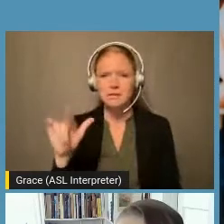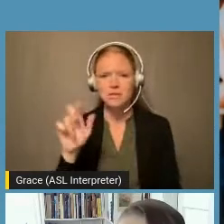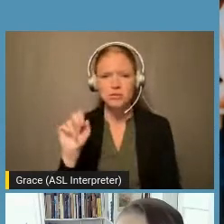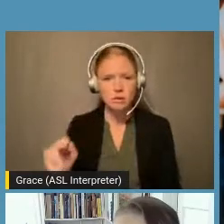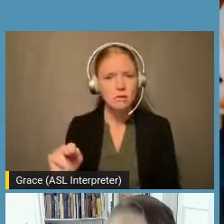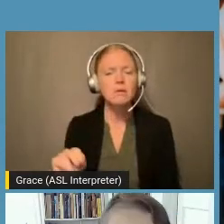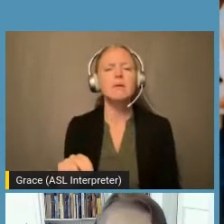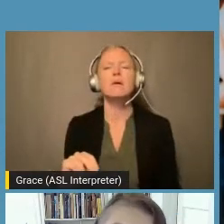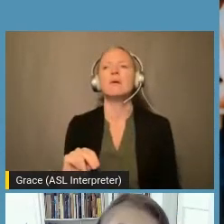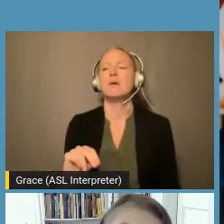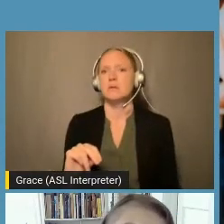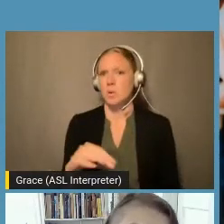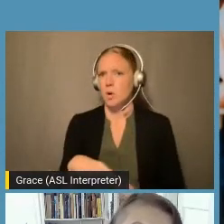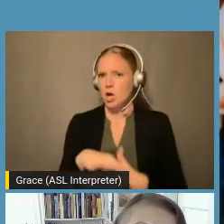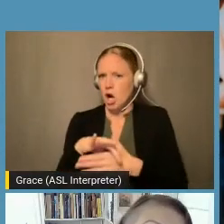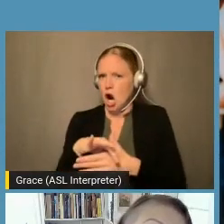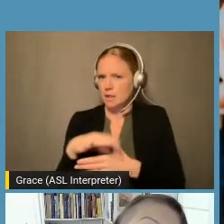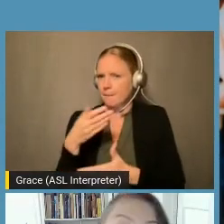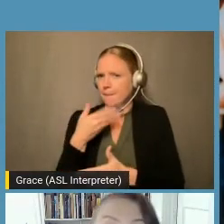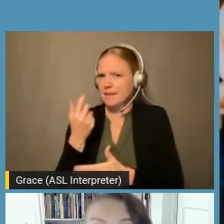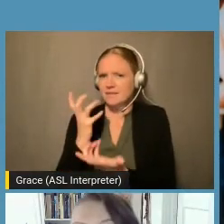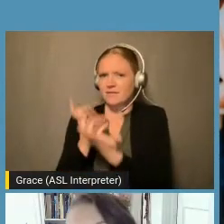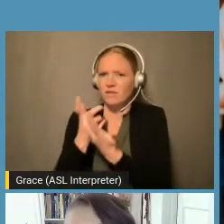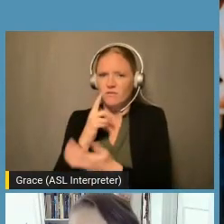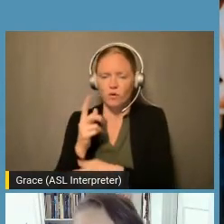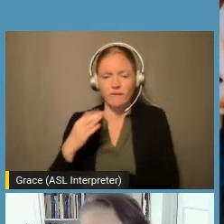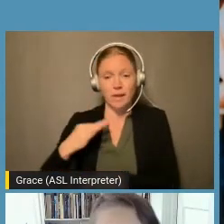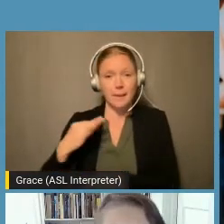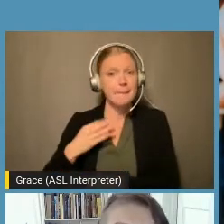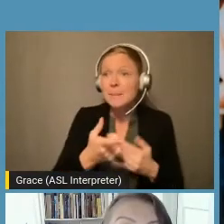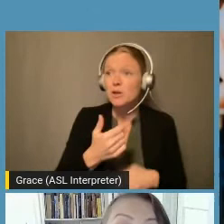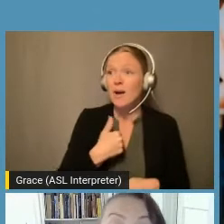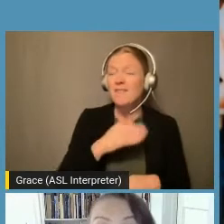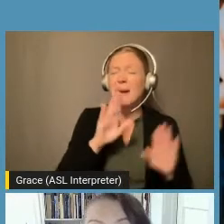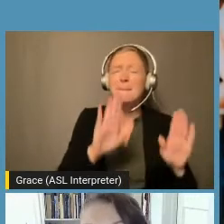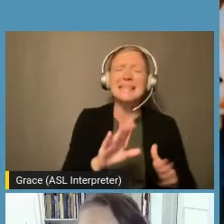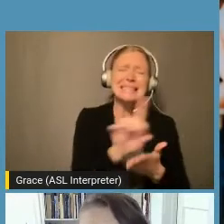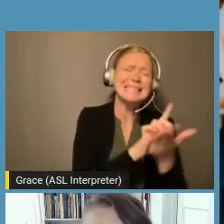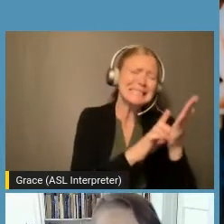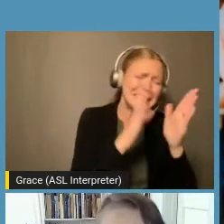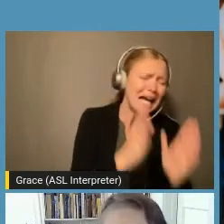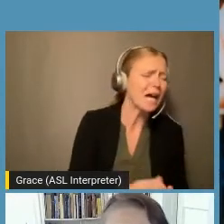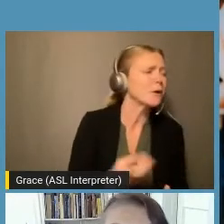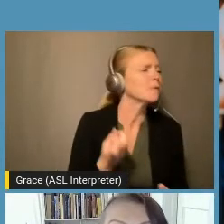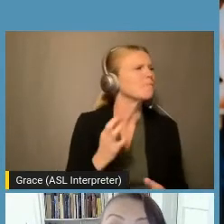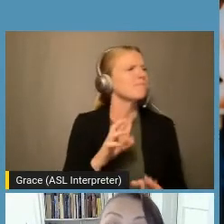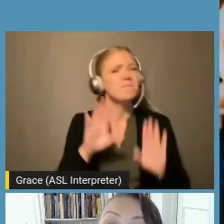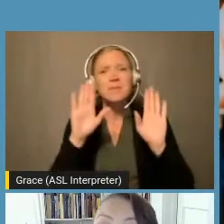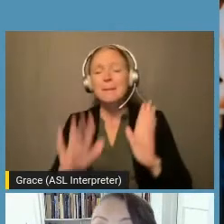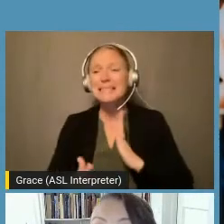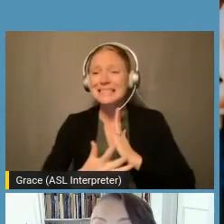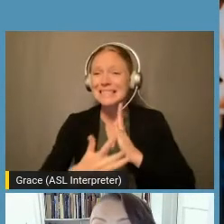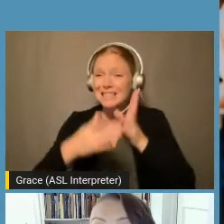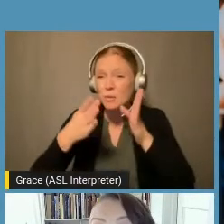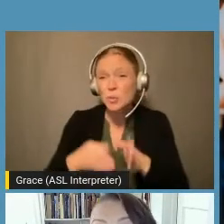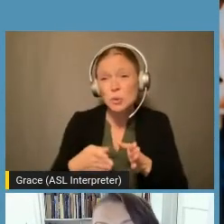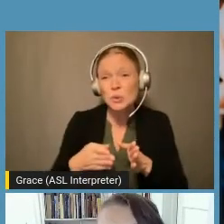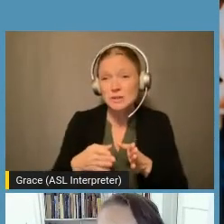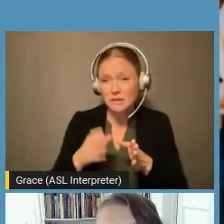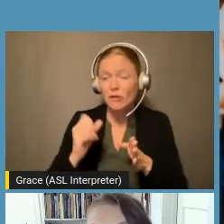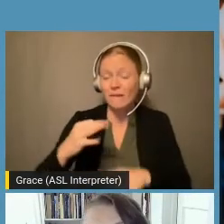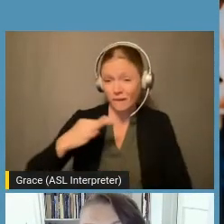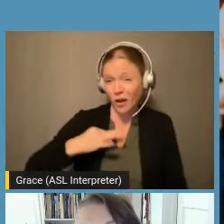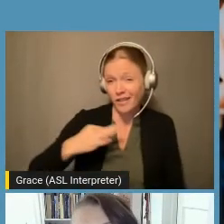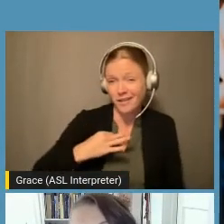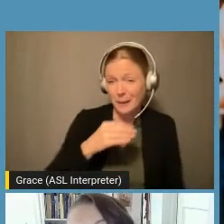with volunteers, but you might get lucky and have a really amazing design resource or a really amazing technical resource that could serve